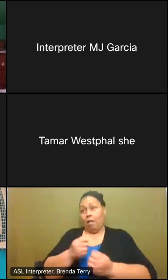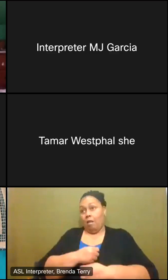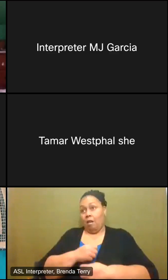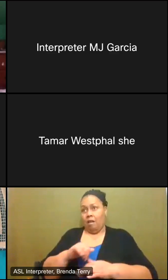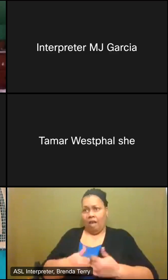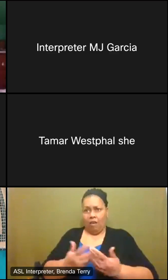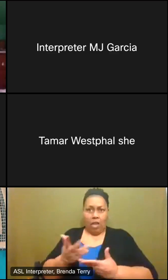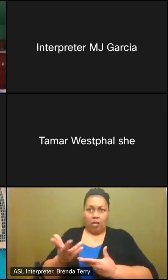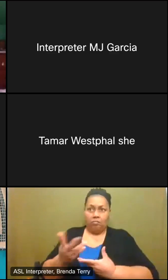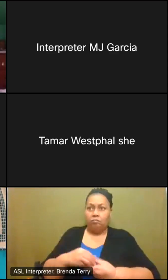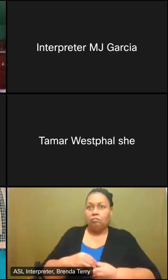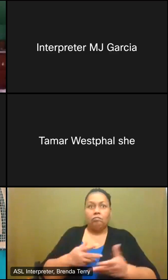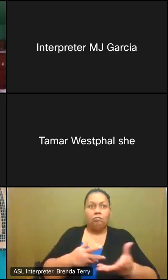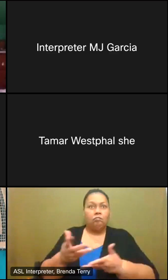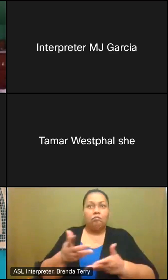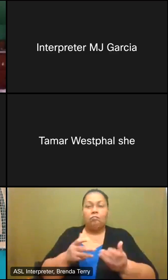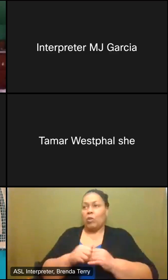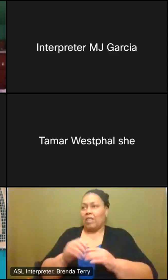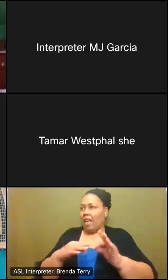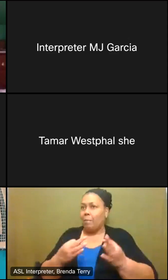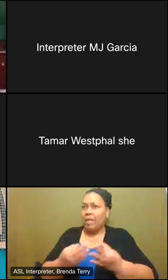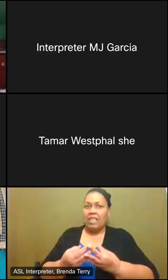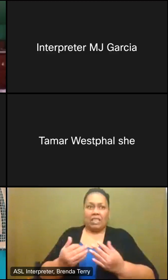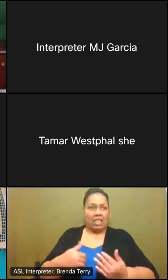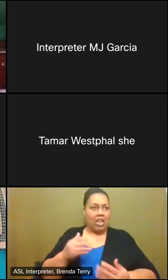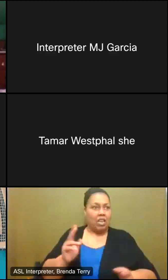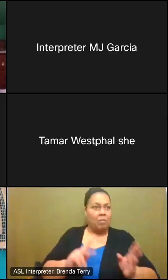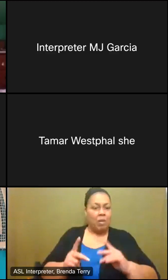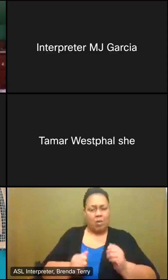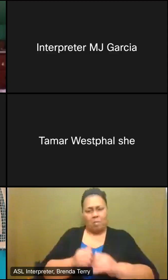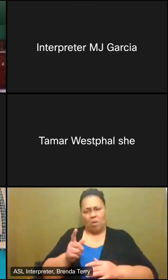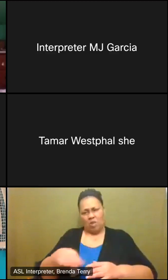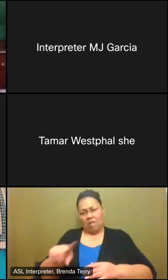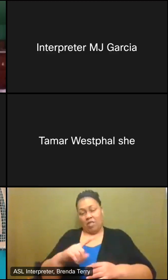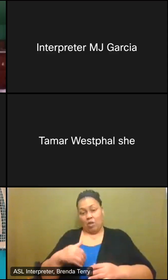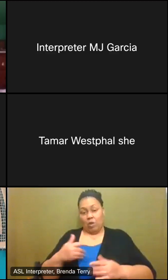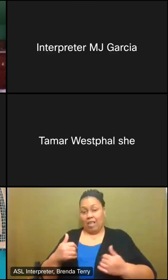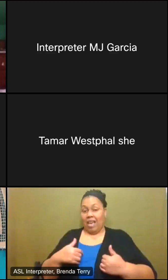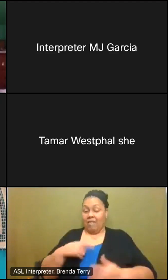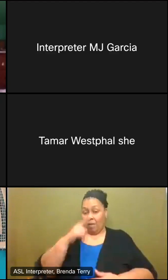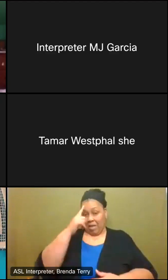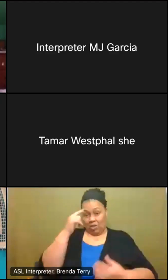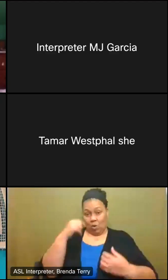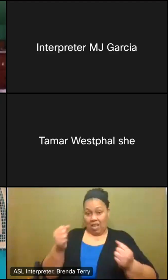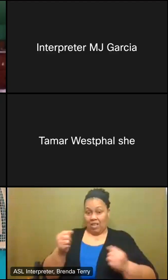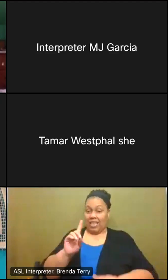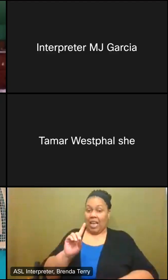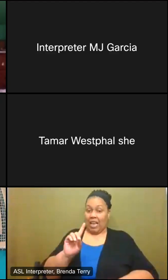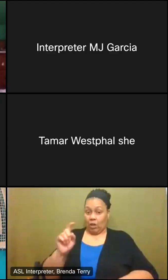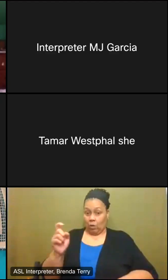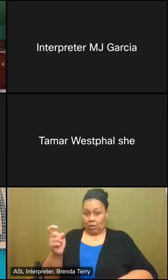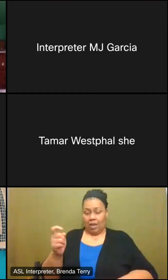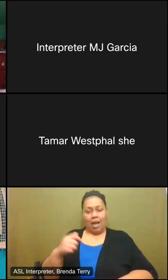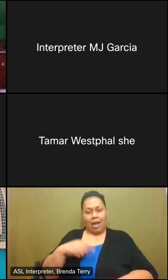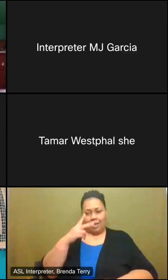how they engaged with the young people. Most of the youth had mental health diagnoses, and I just saw myself in those young